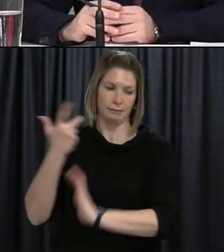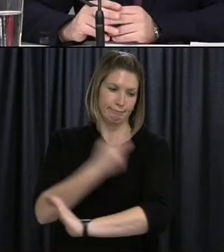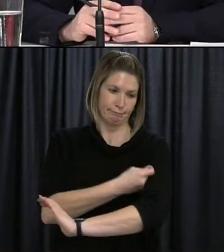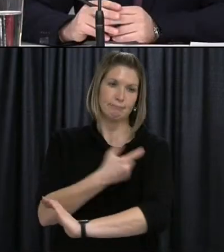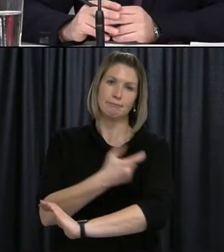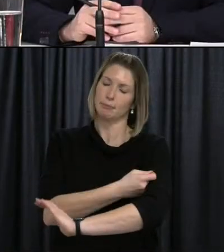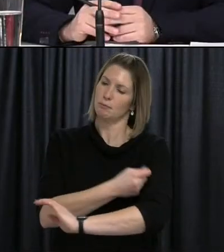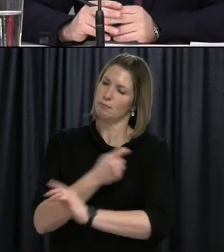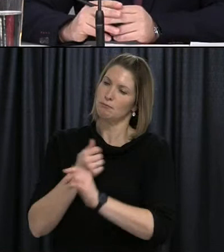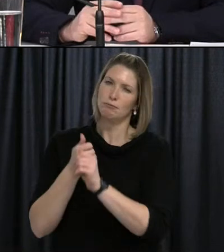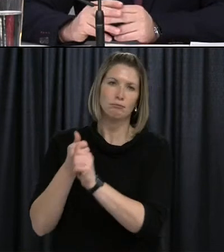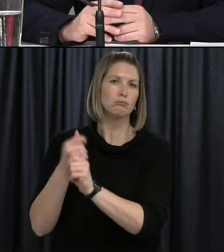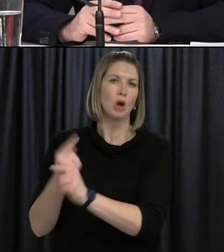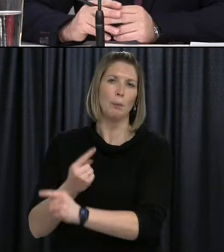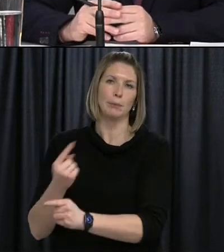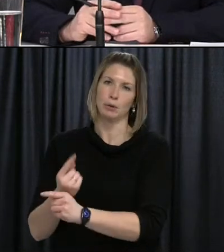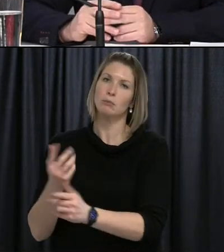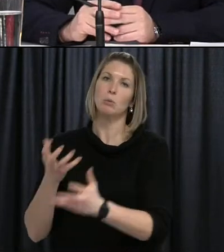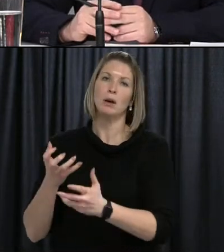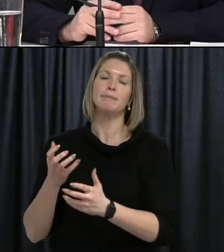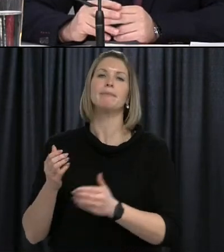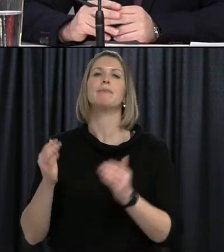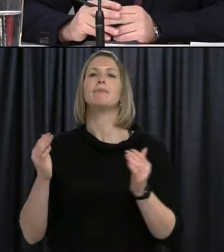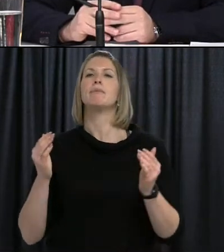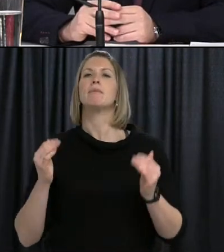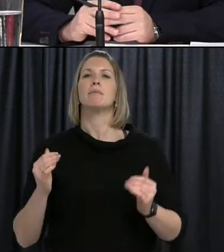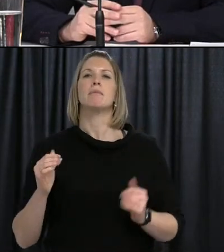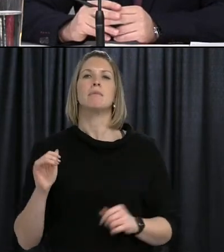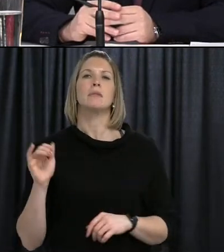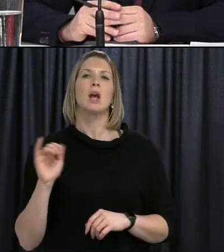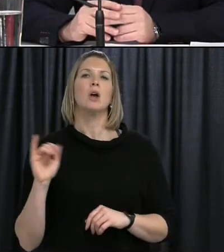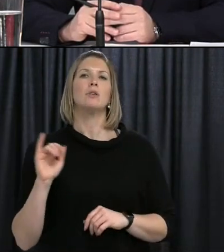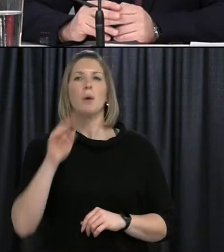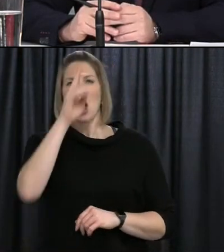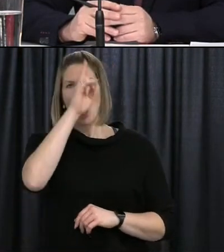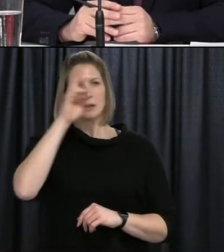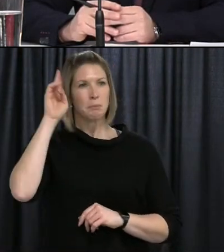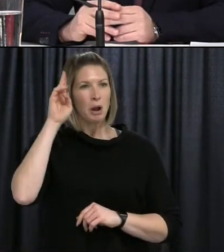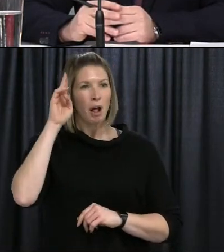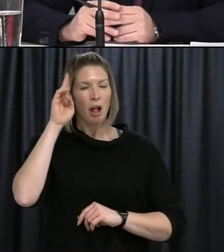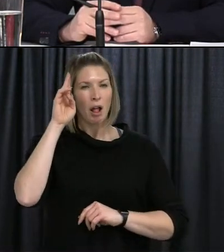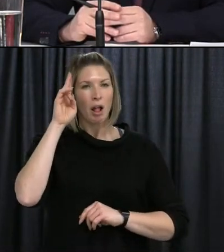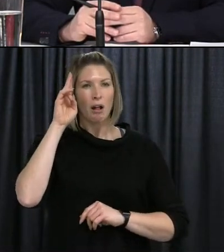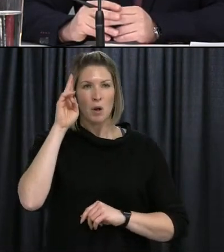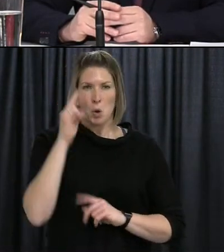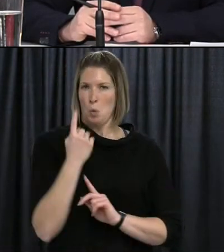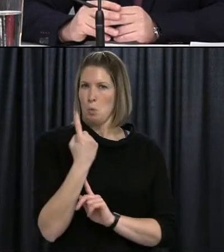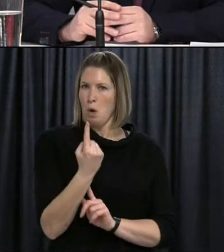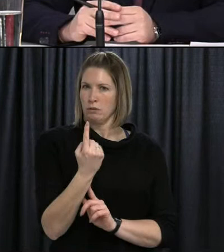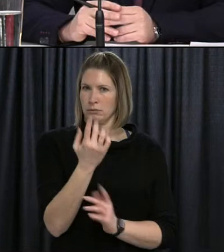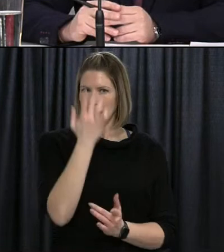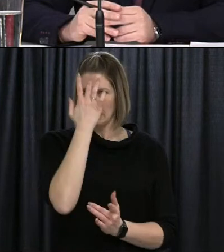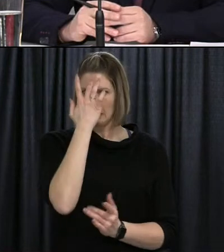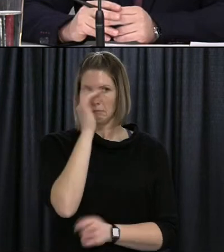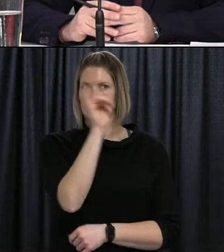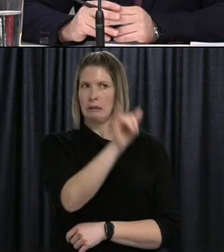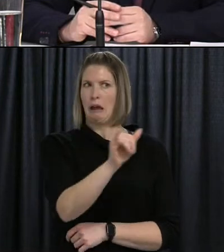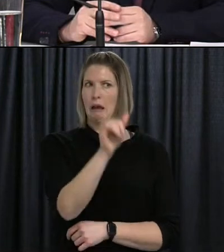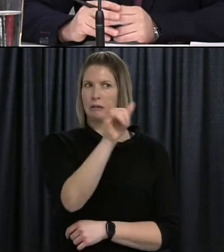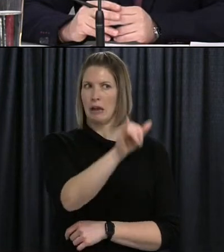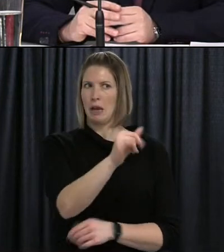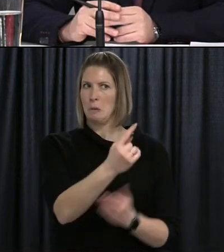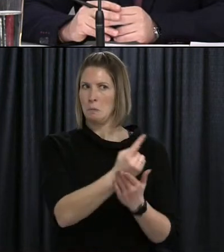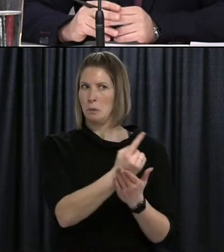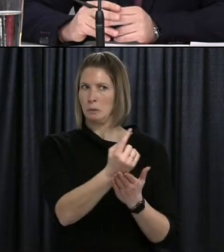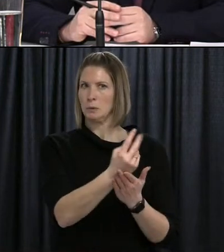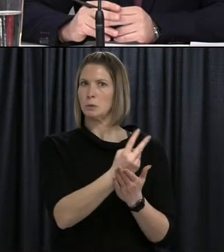Thank you. And in terms of the hospitalization, that's been reported for several weeks now. I'm wondering, is that the same person? And has this